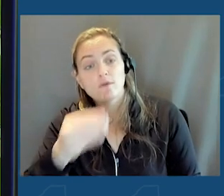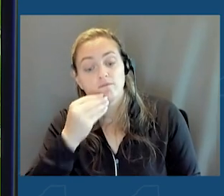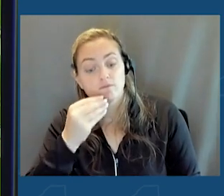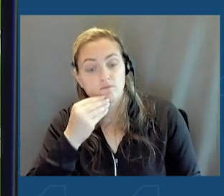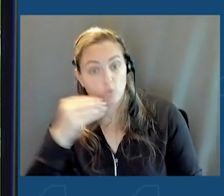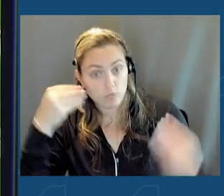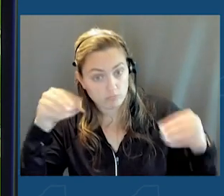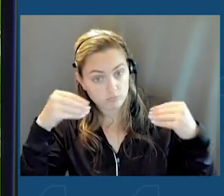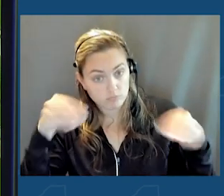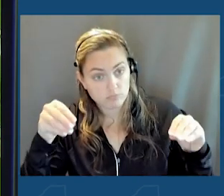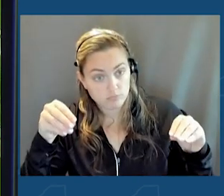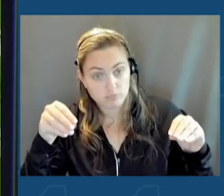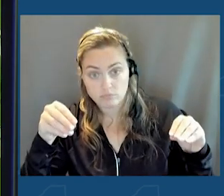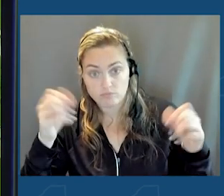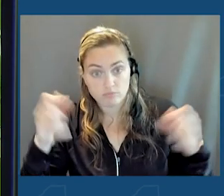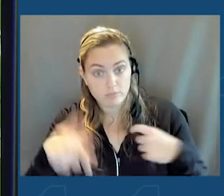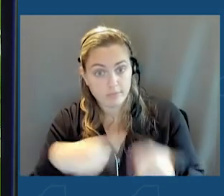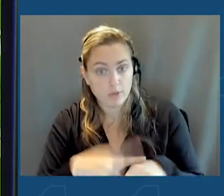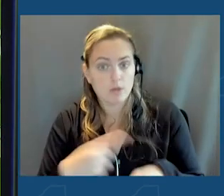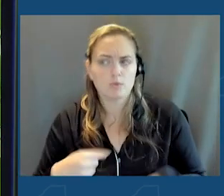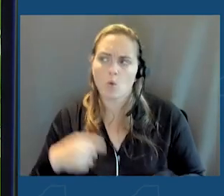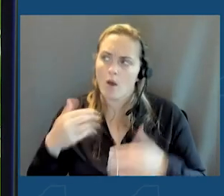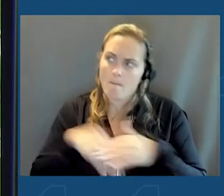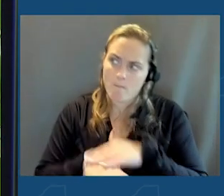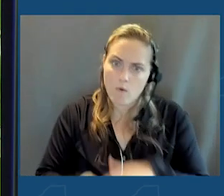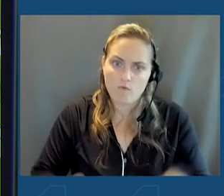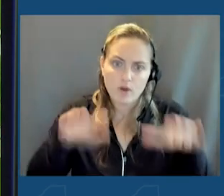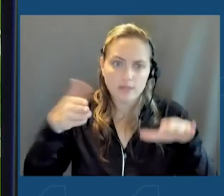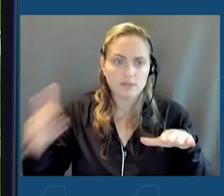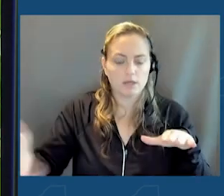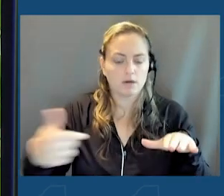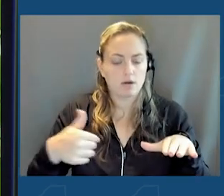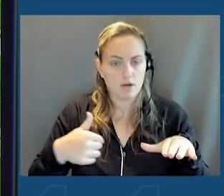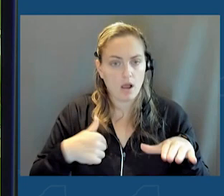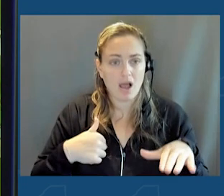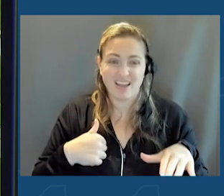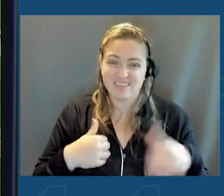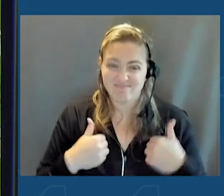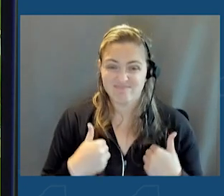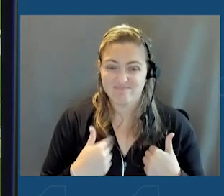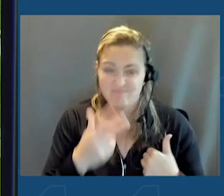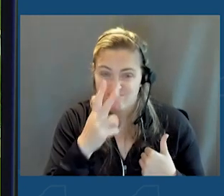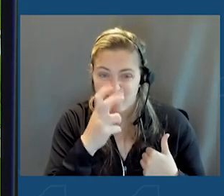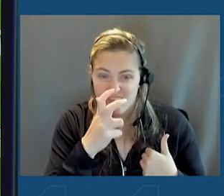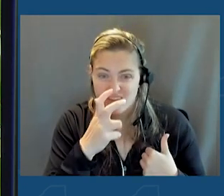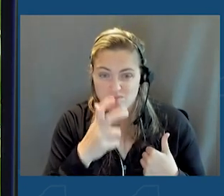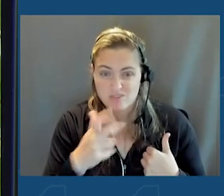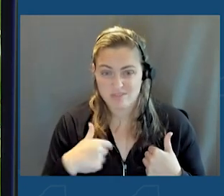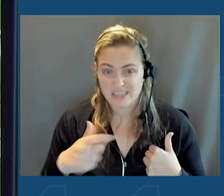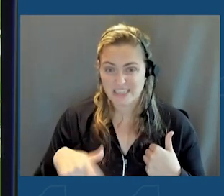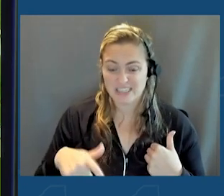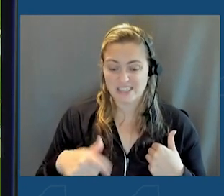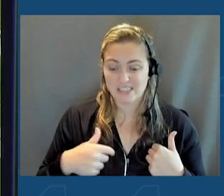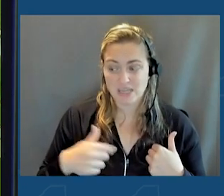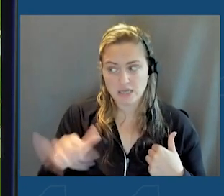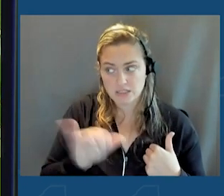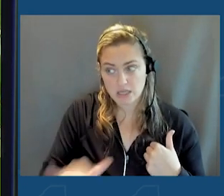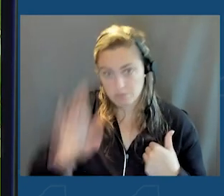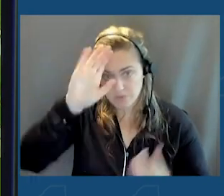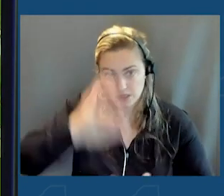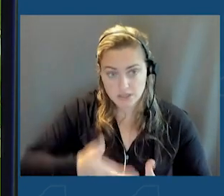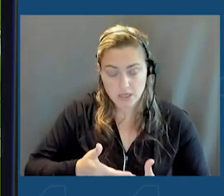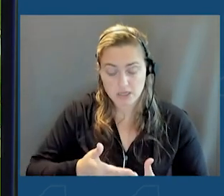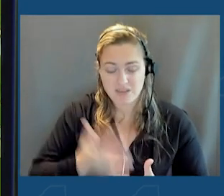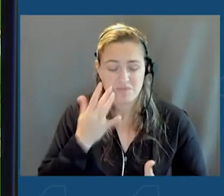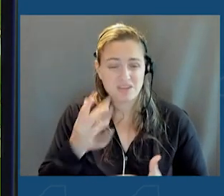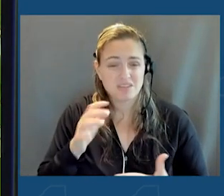born and raised in the Hunts Point and Longwood community, I am an asthmatic. So is my son Aiden, who's with us in the crowd. And due to this horrible